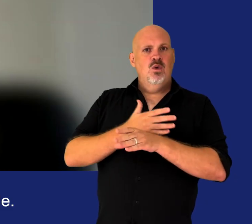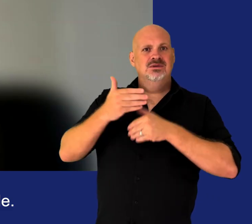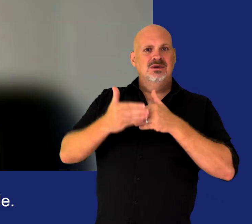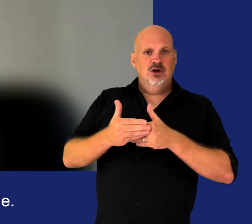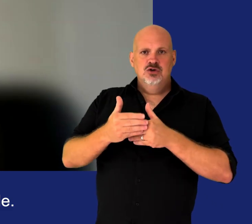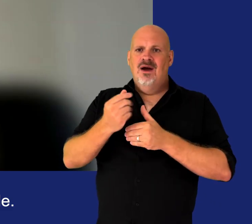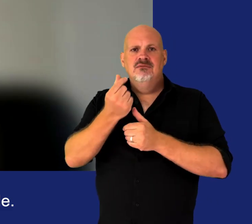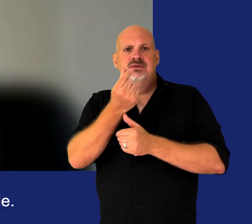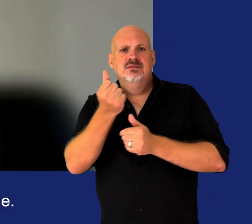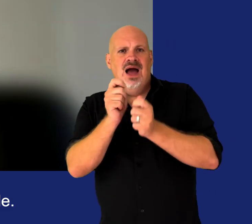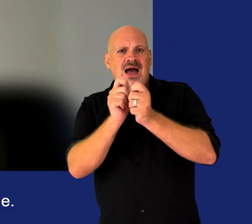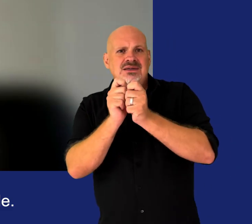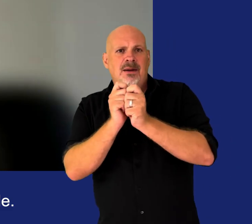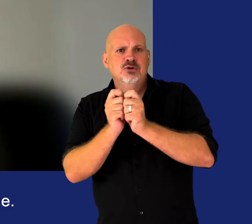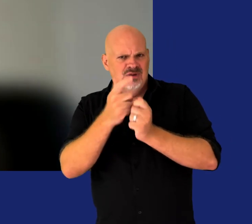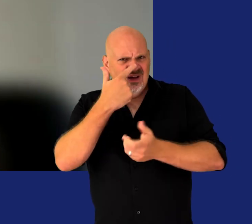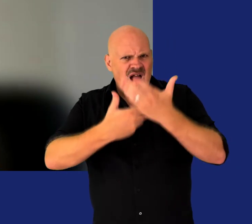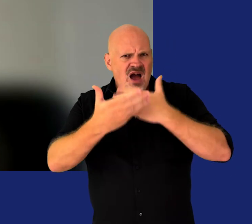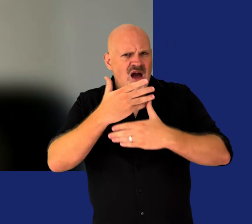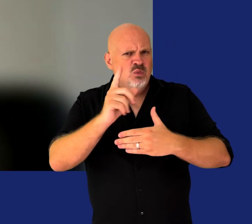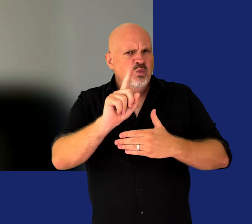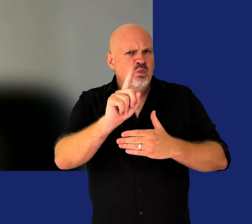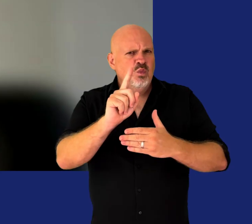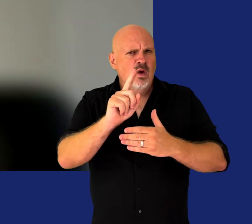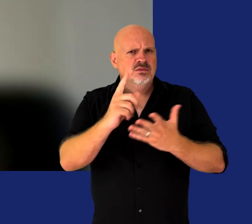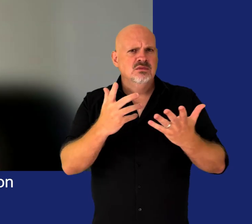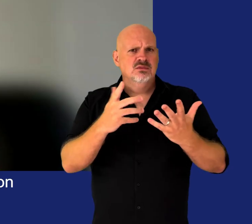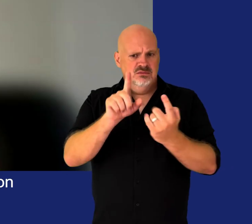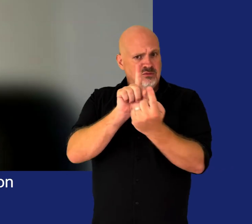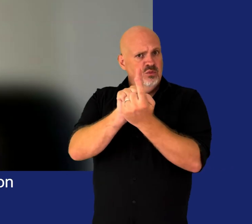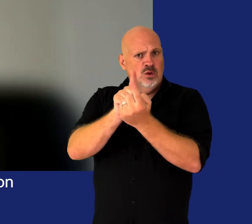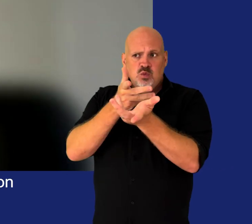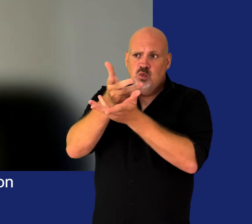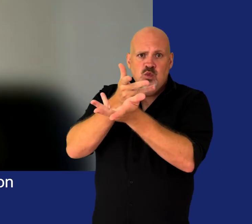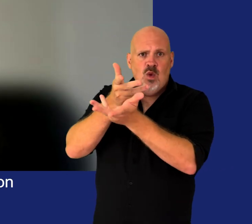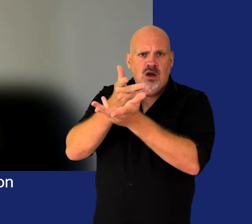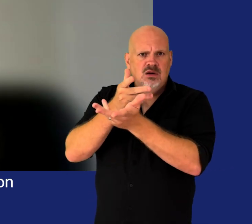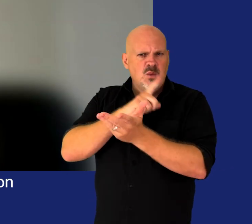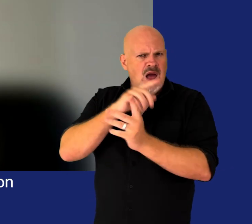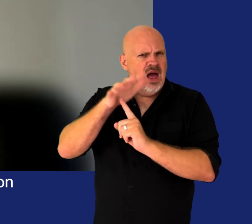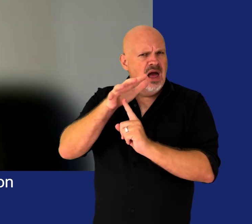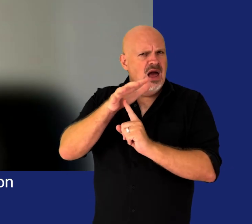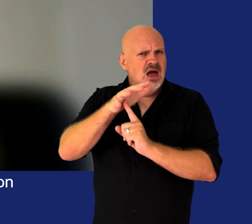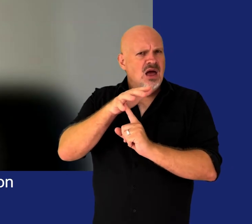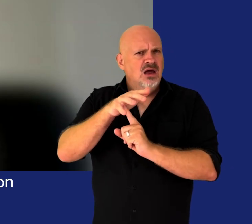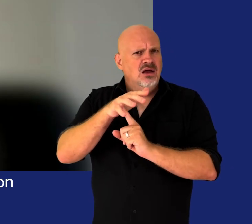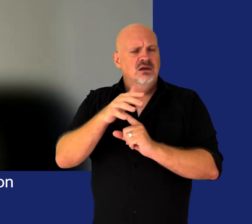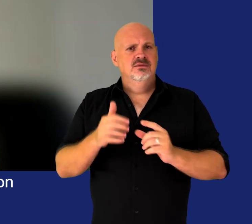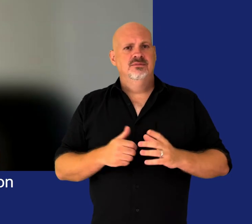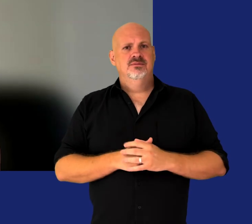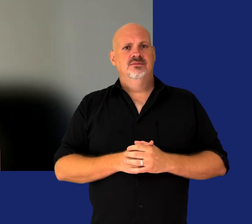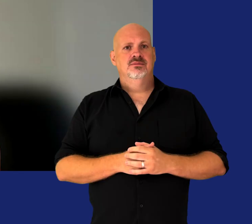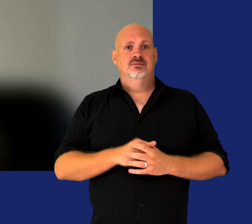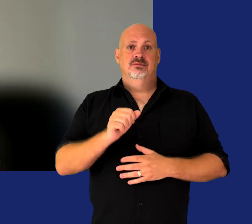having small adaptations made. Could you tell us what happened and why that one-to-one conversation really mattered for